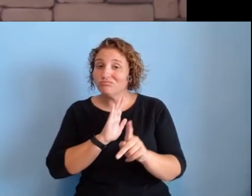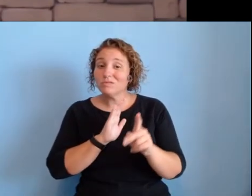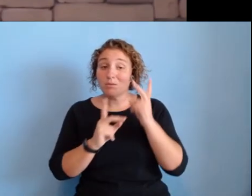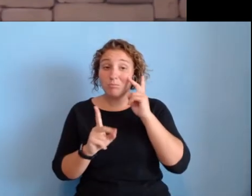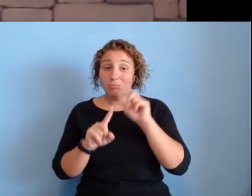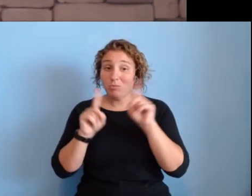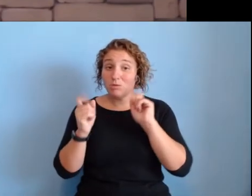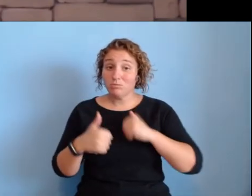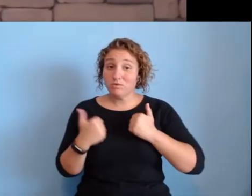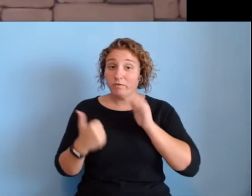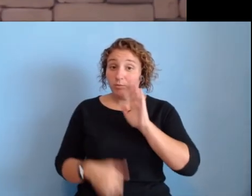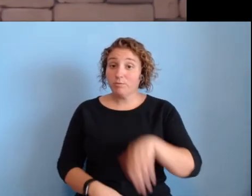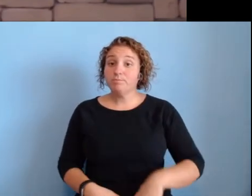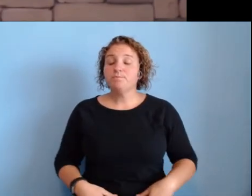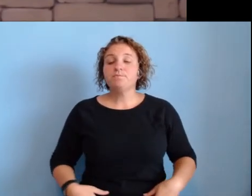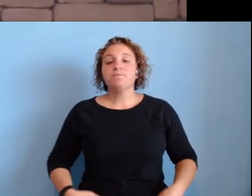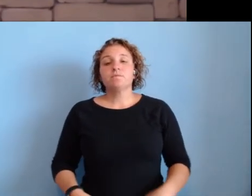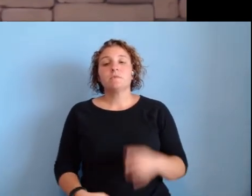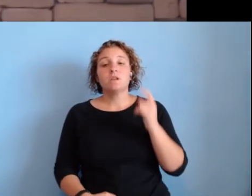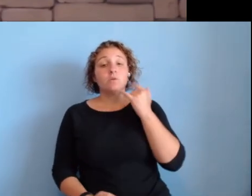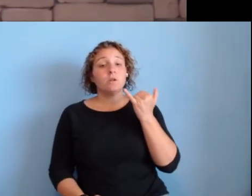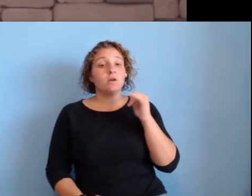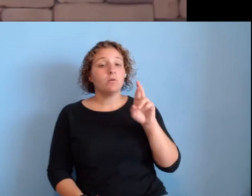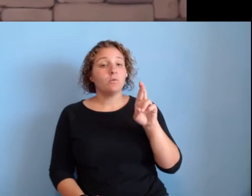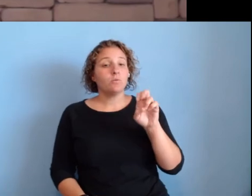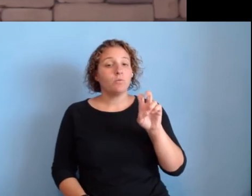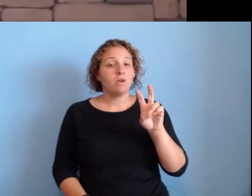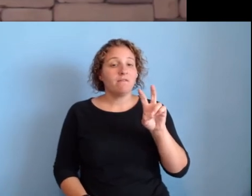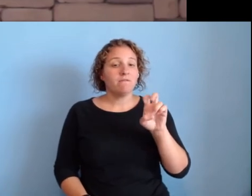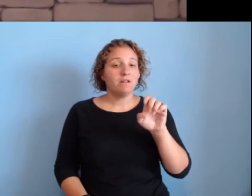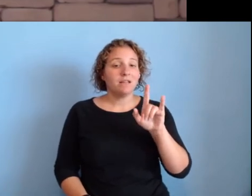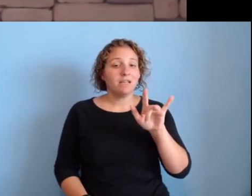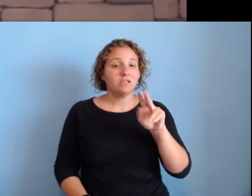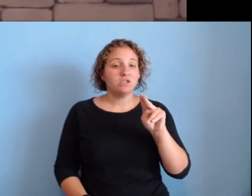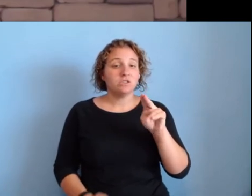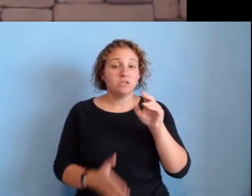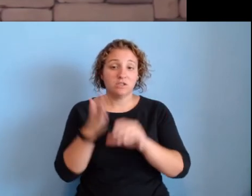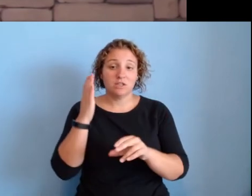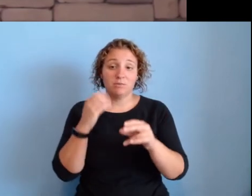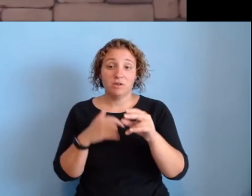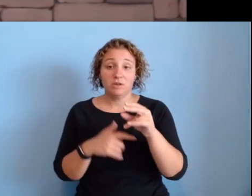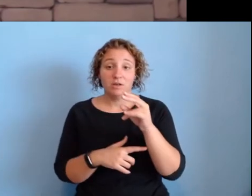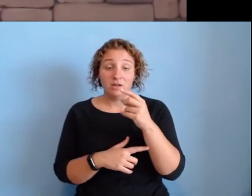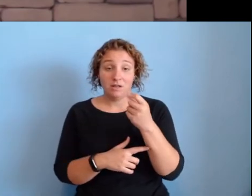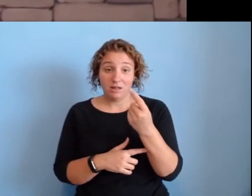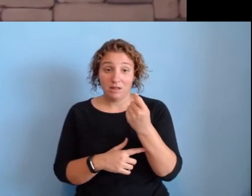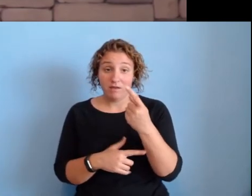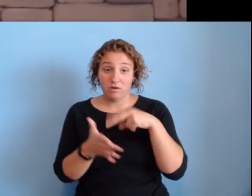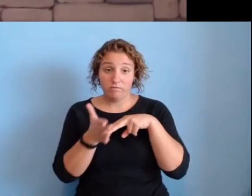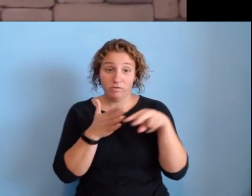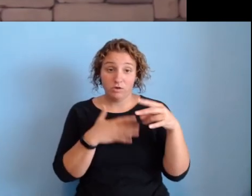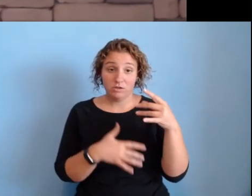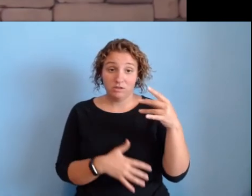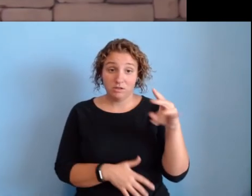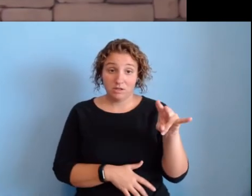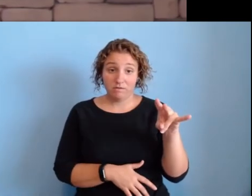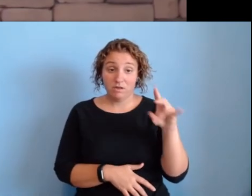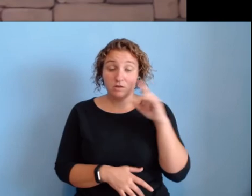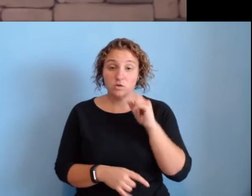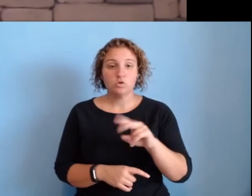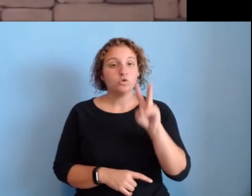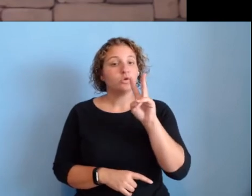Left turn. Verse 7. Revelation 11, 7. This was the two true prophets of God who had been